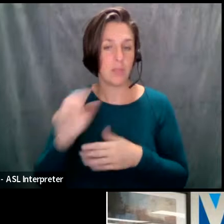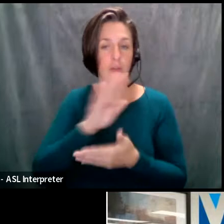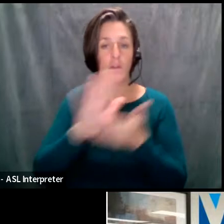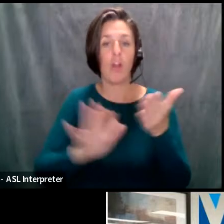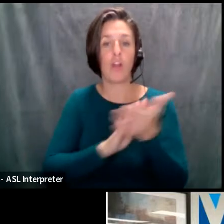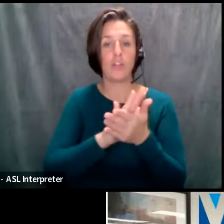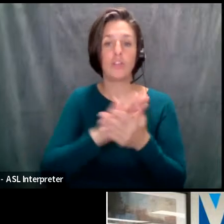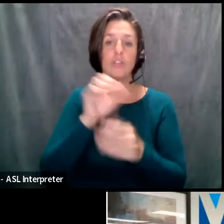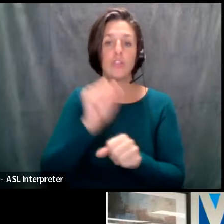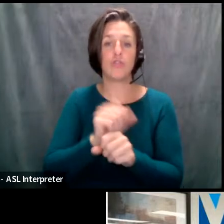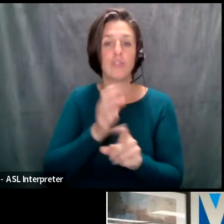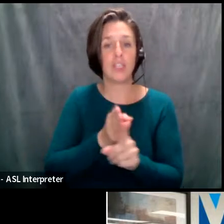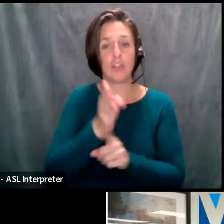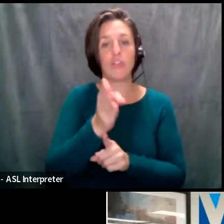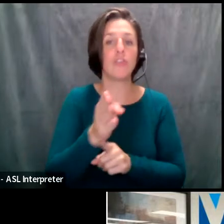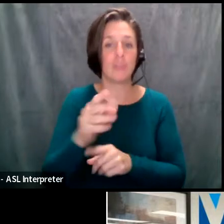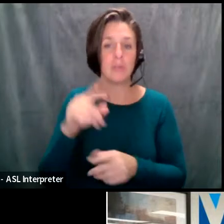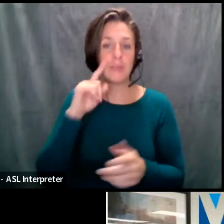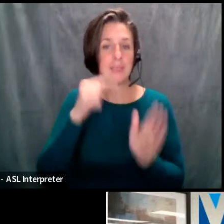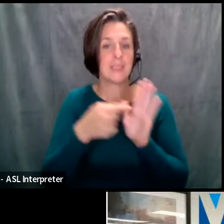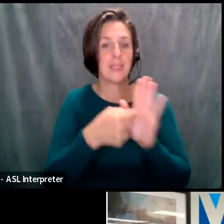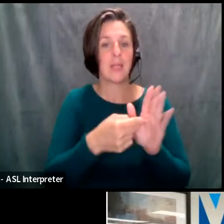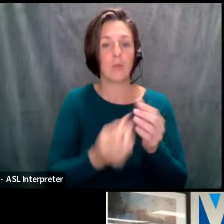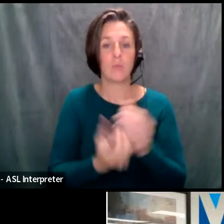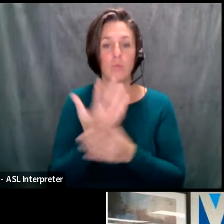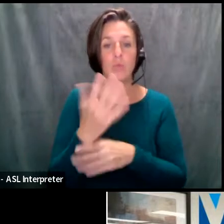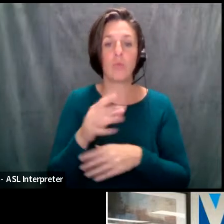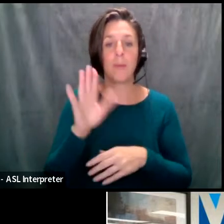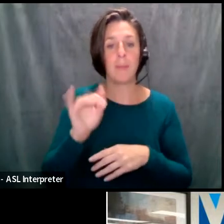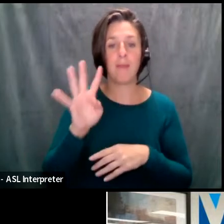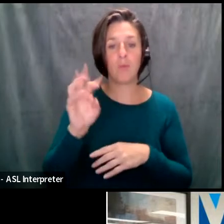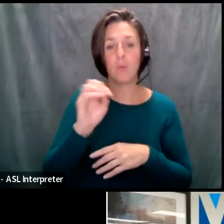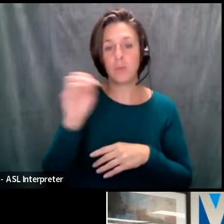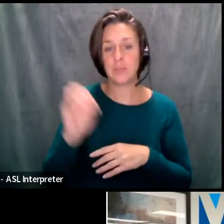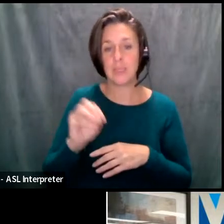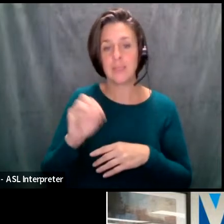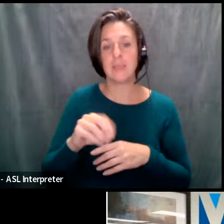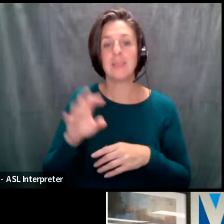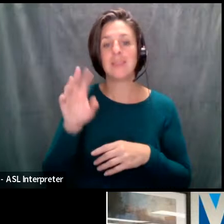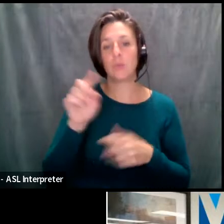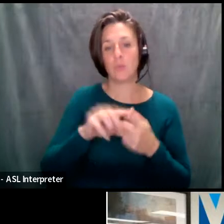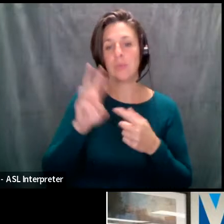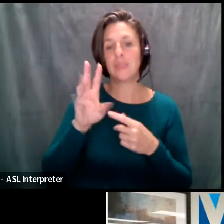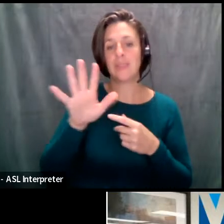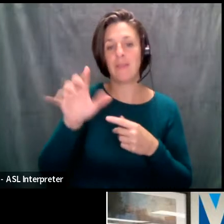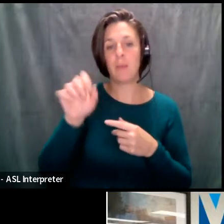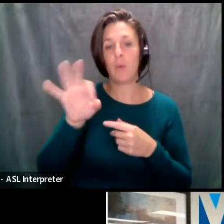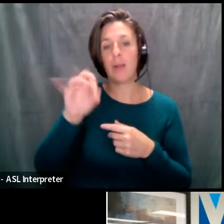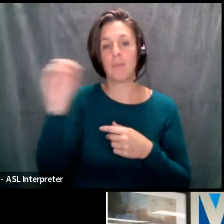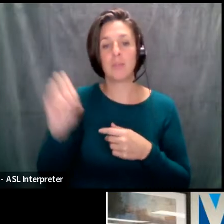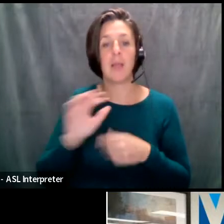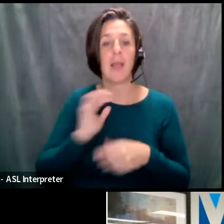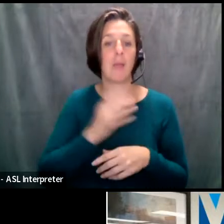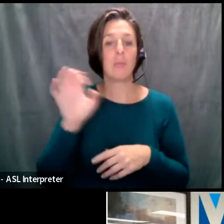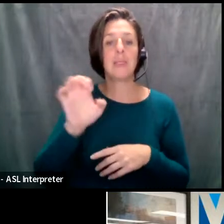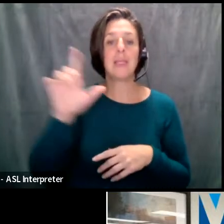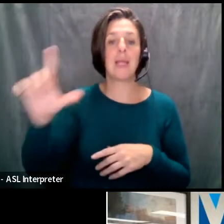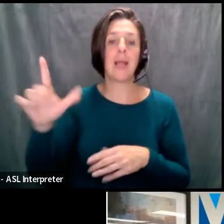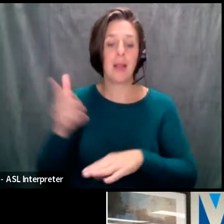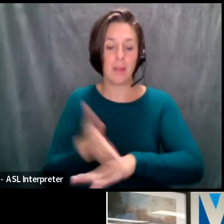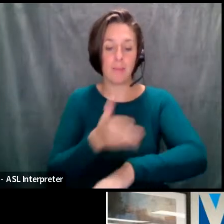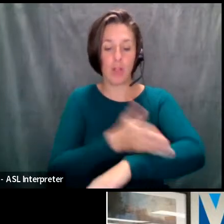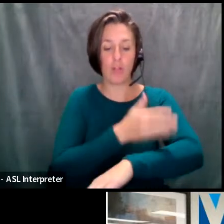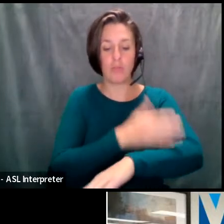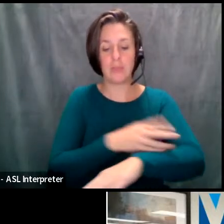career indicator grew by 4 percentage points to 65.9%, and our EL progress, this